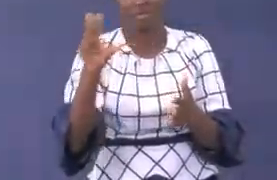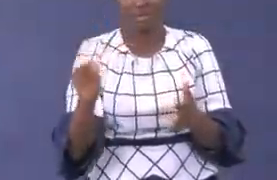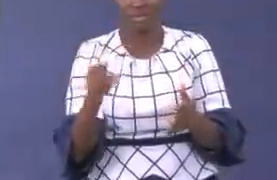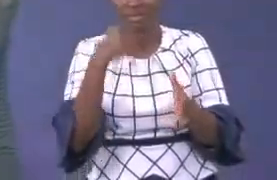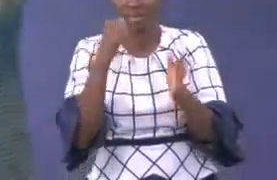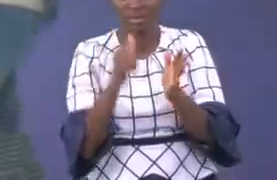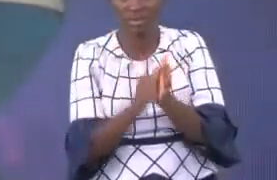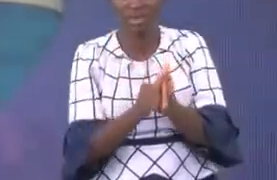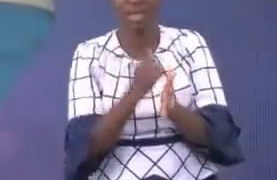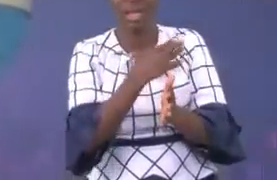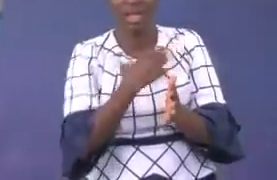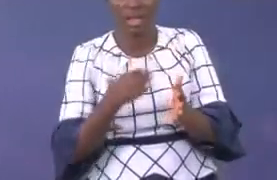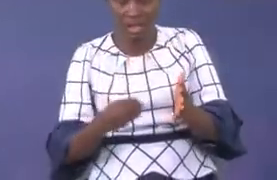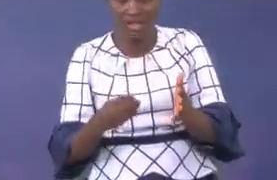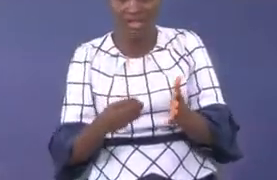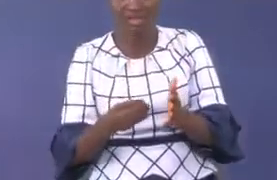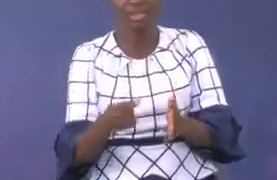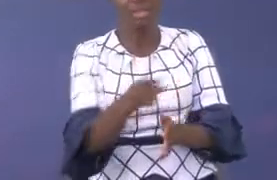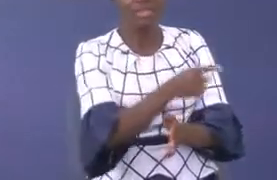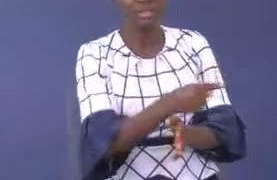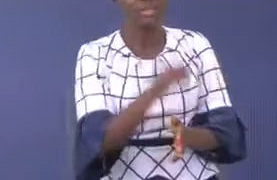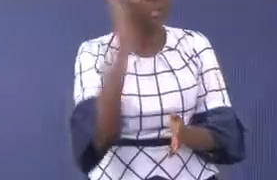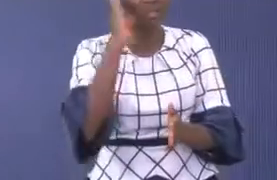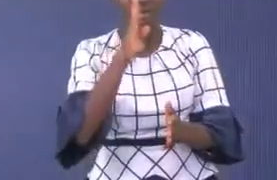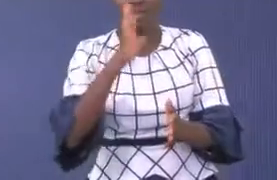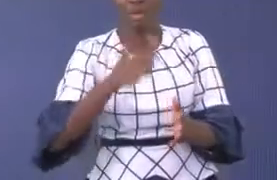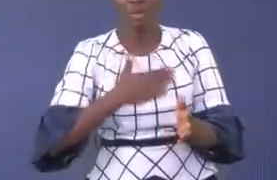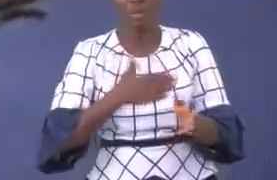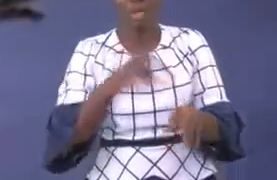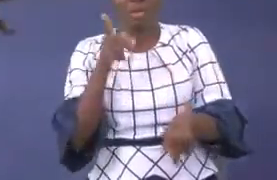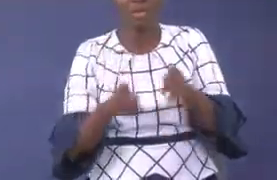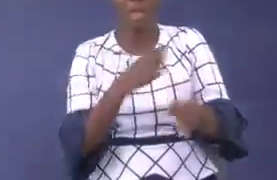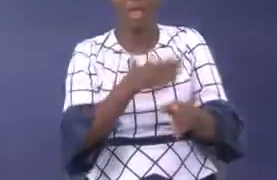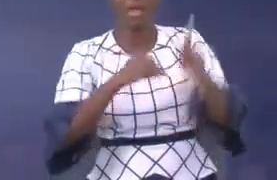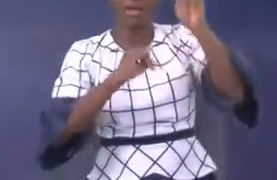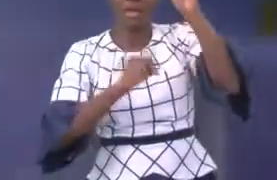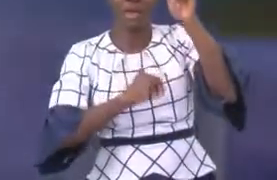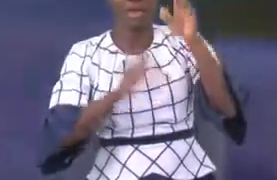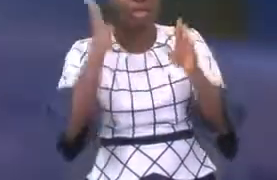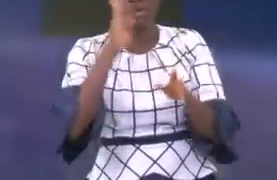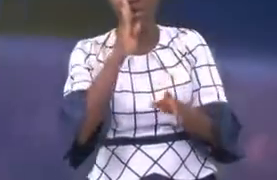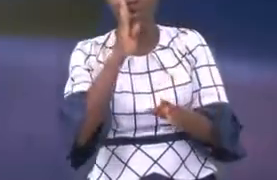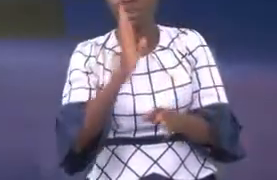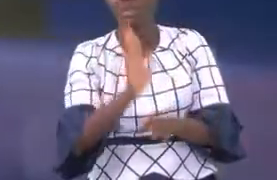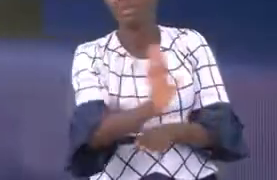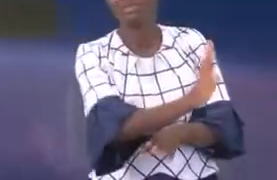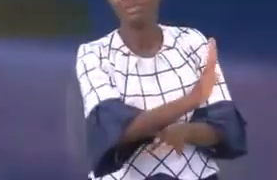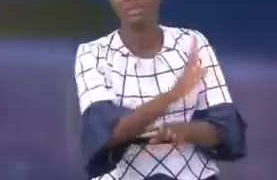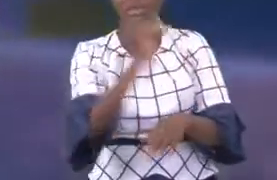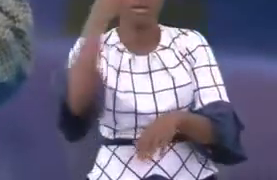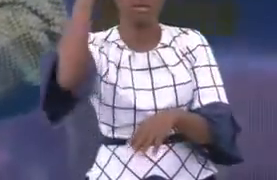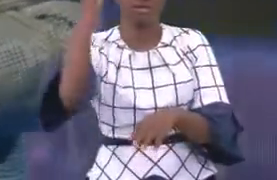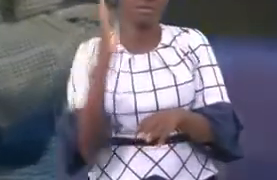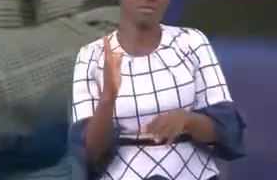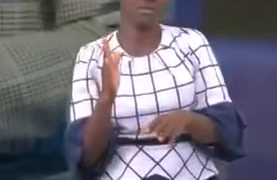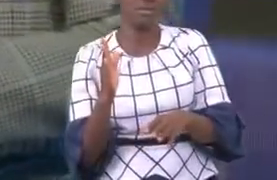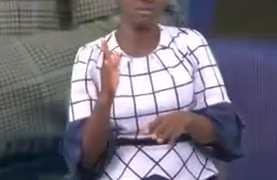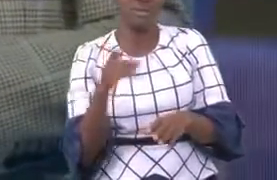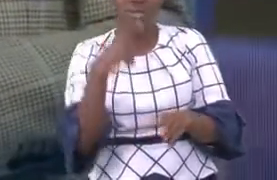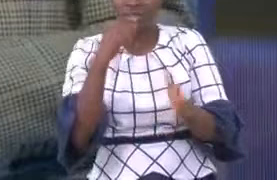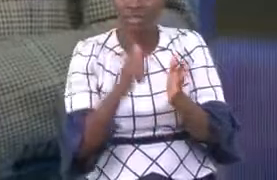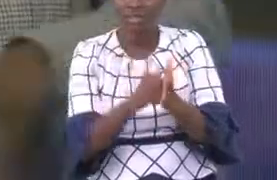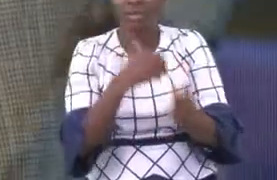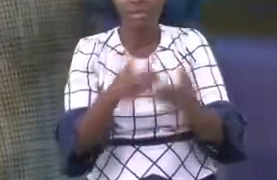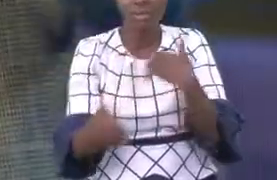be their God. Look at the promise of God tonight. He said, no matter who you are, you say, I'm a sinner. That's